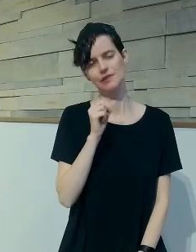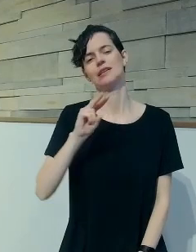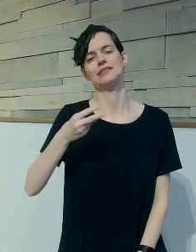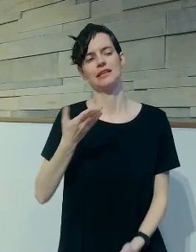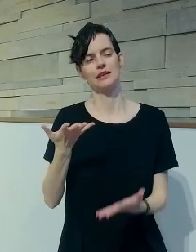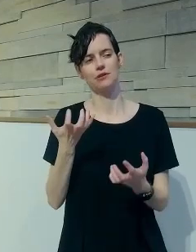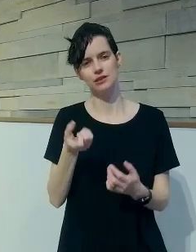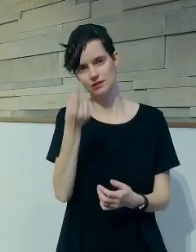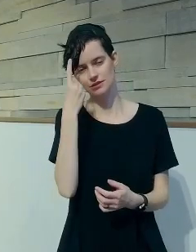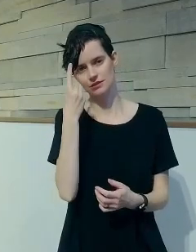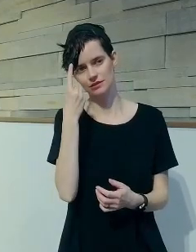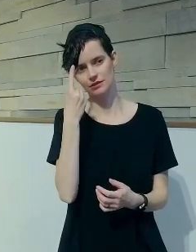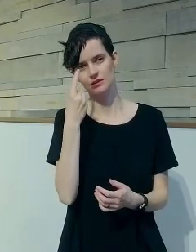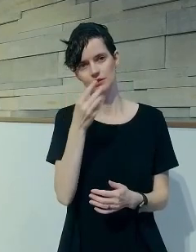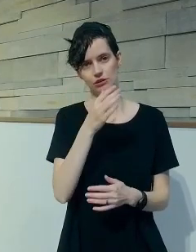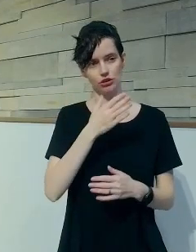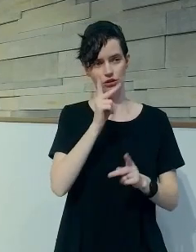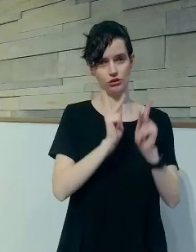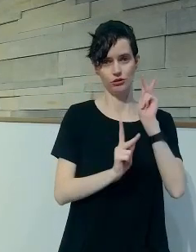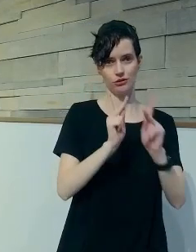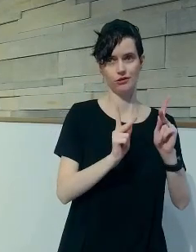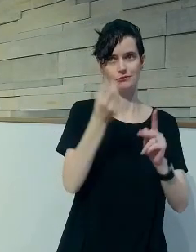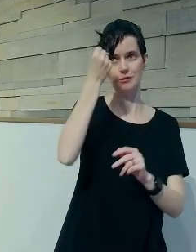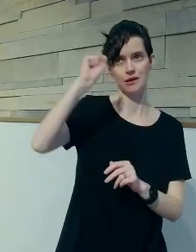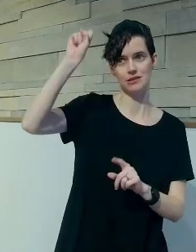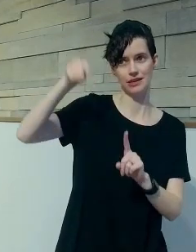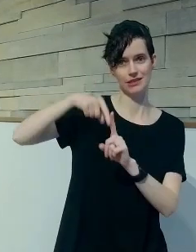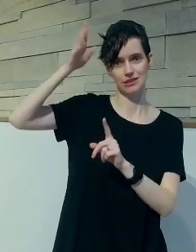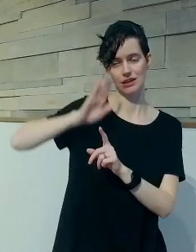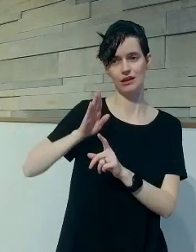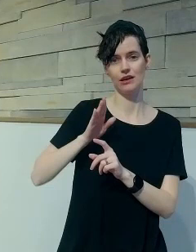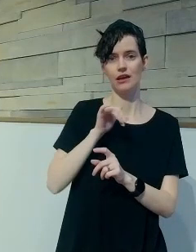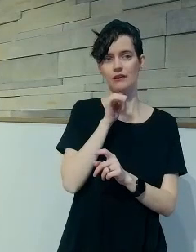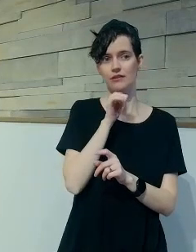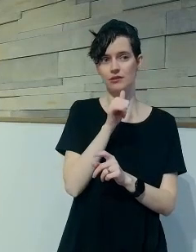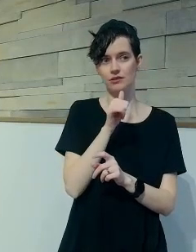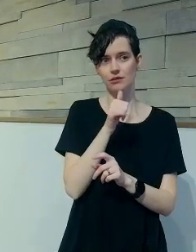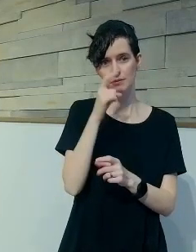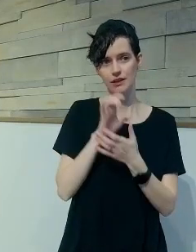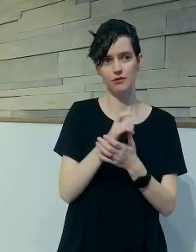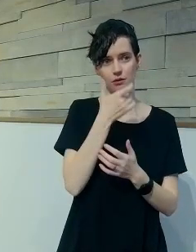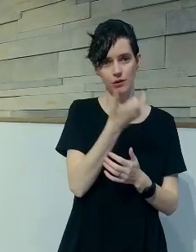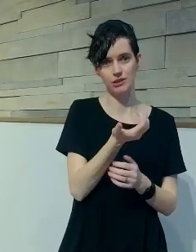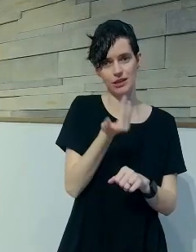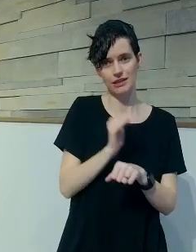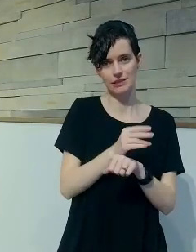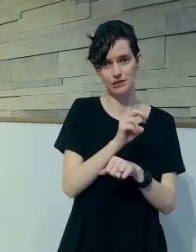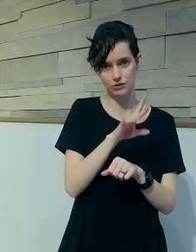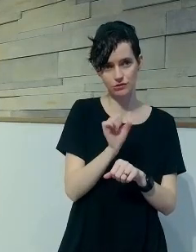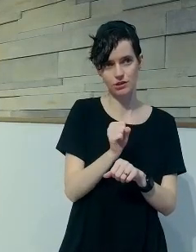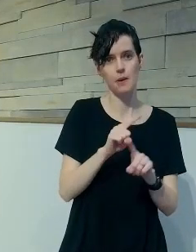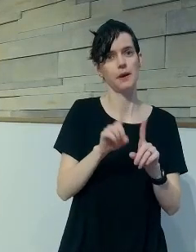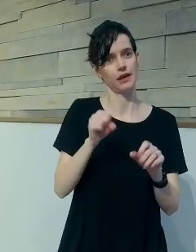Second thing we need to understand is that humanity is in rebellion against God. If you don't think so, watch last night's news. I didn't watch last night's news,